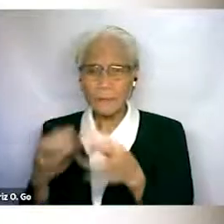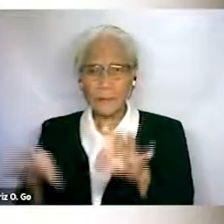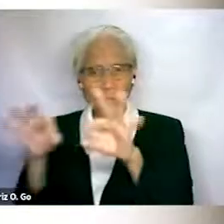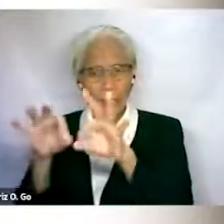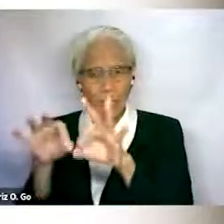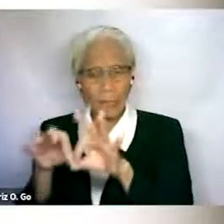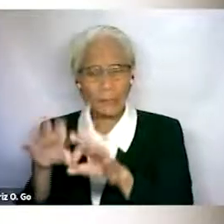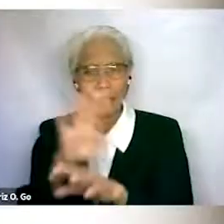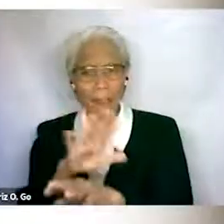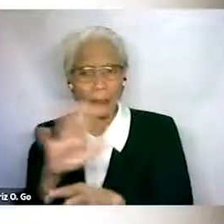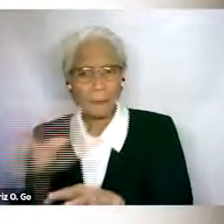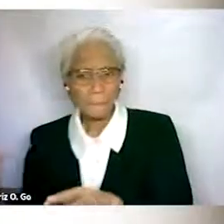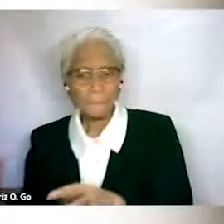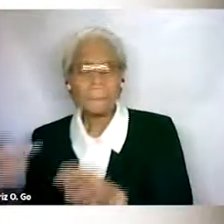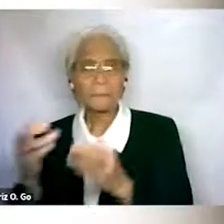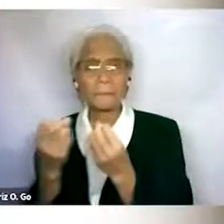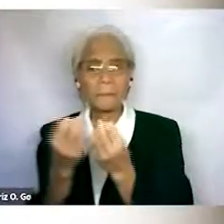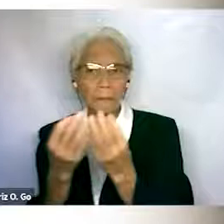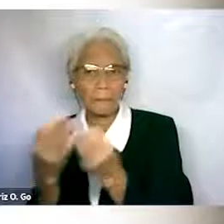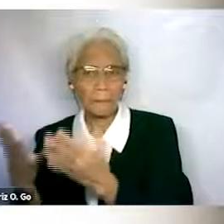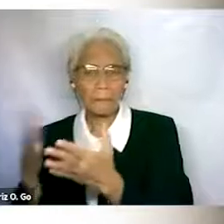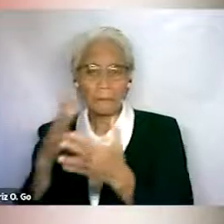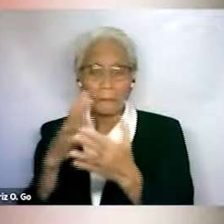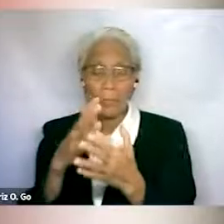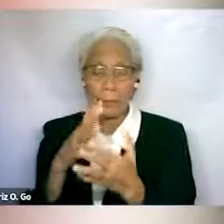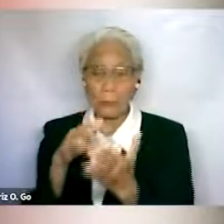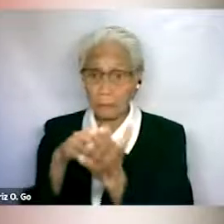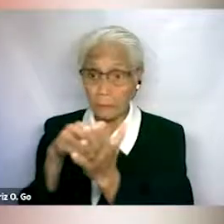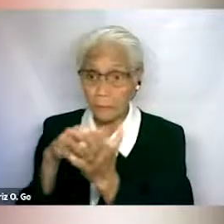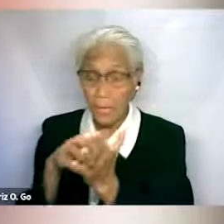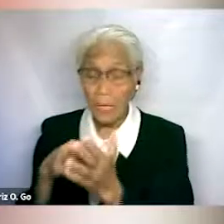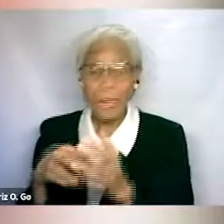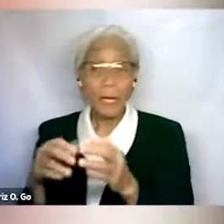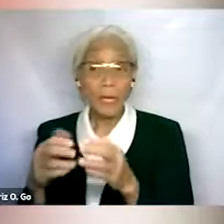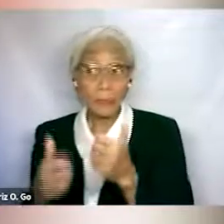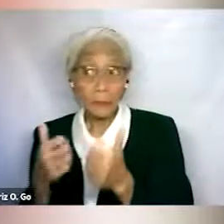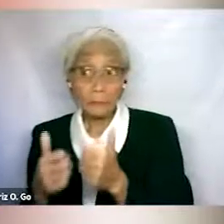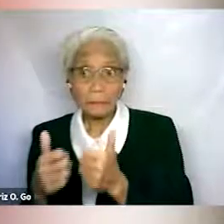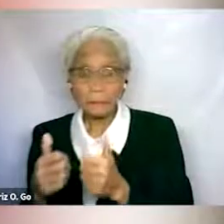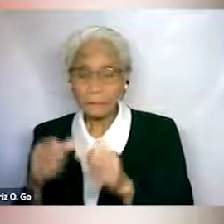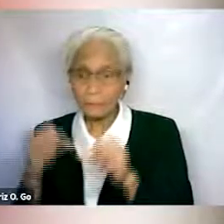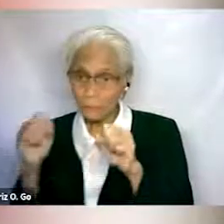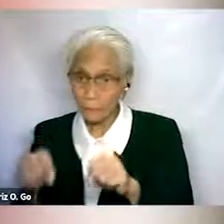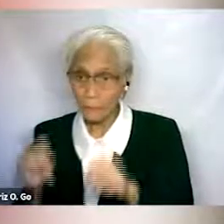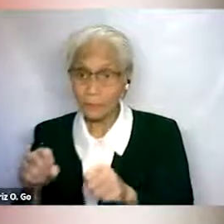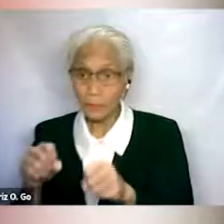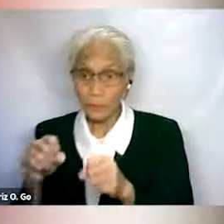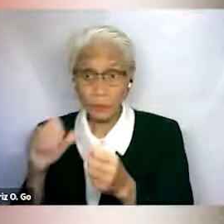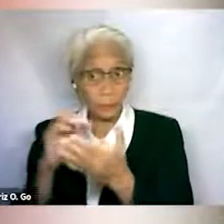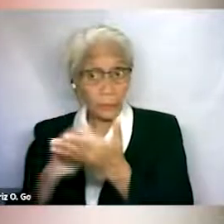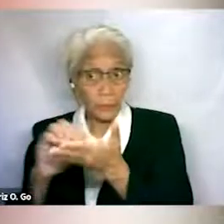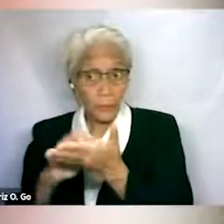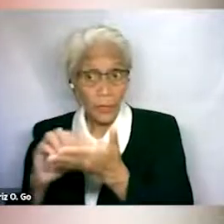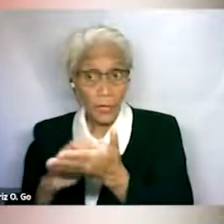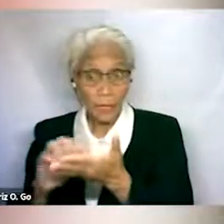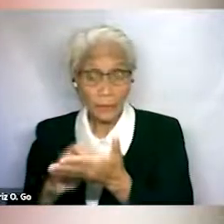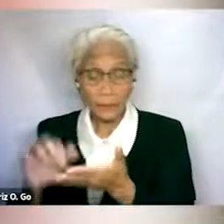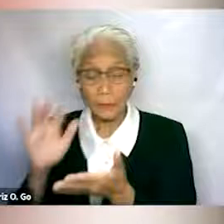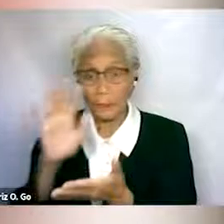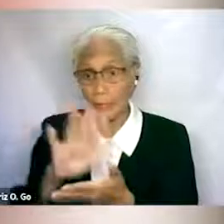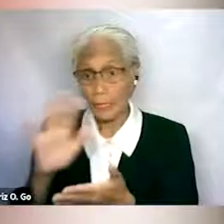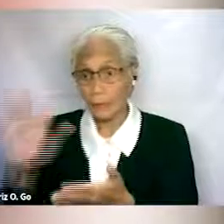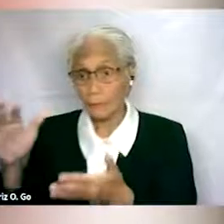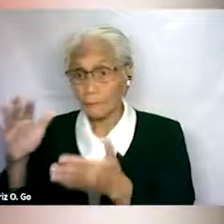of a person that could render the person more vulnerable. So CEDAW is basically not gender neutral, and that is one of its